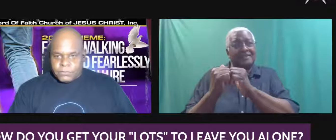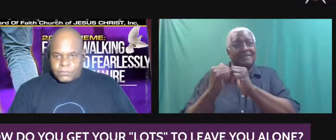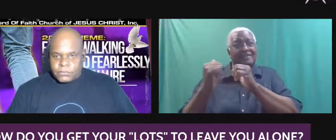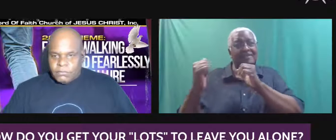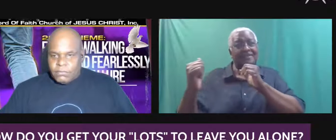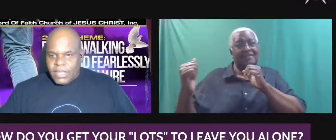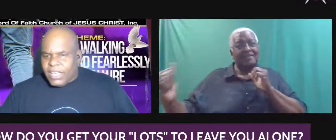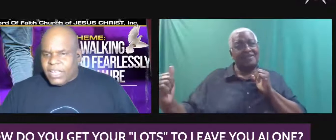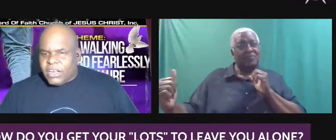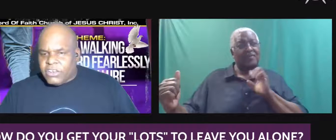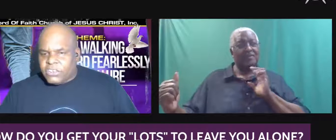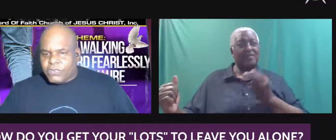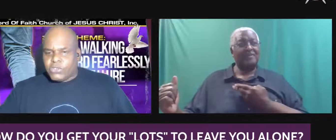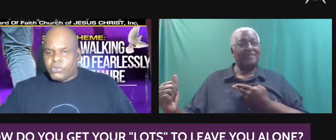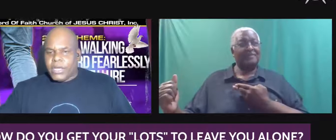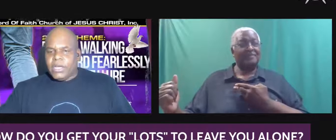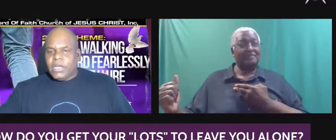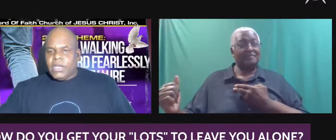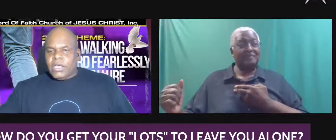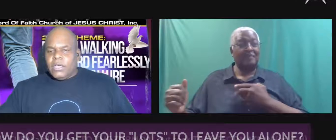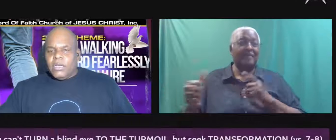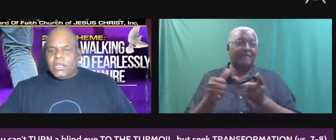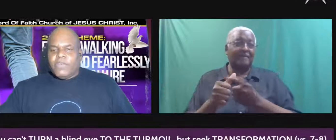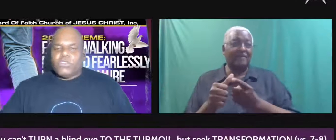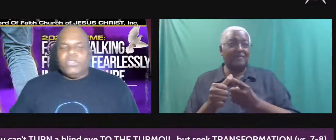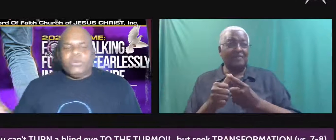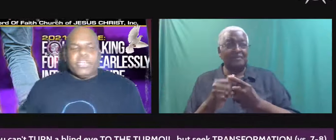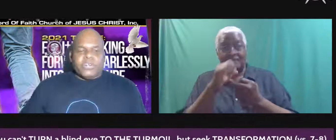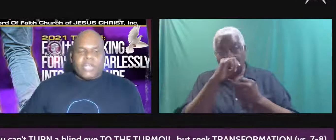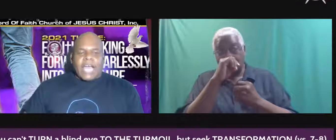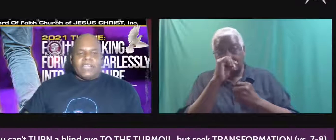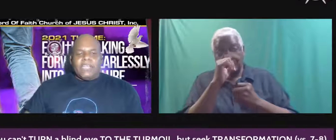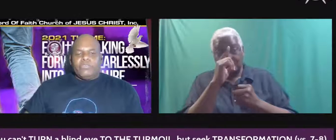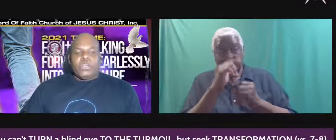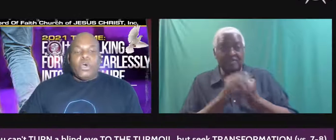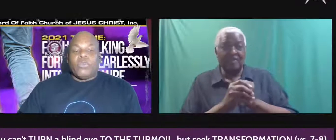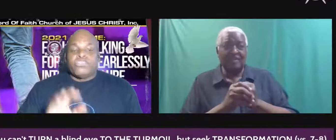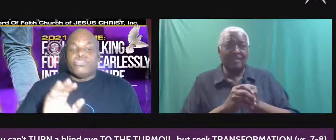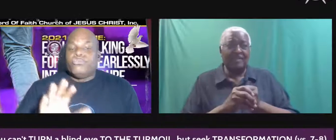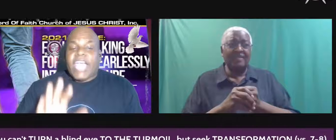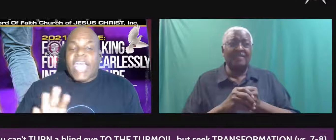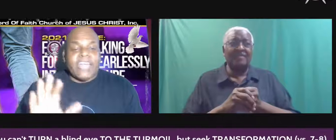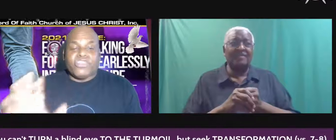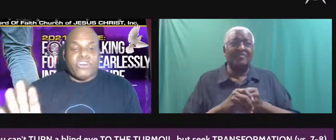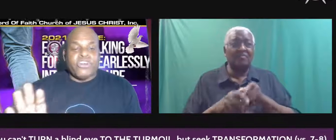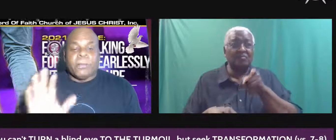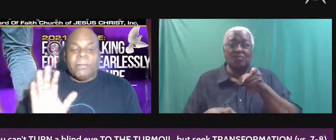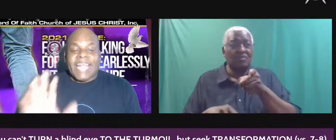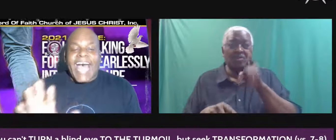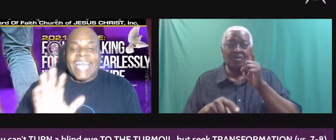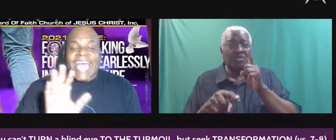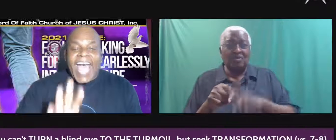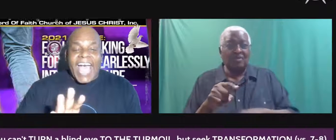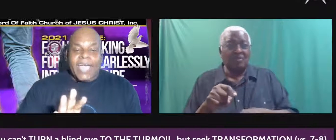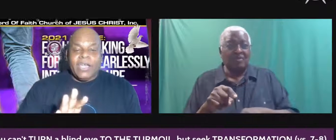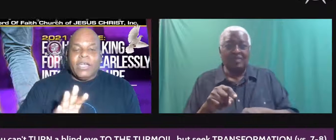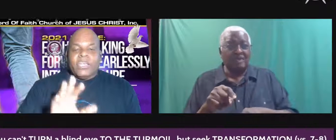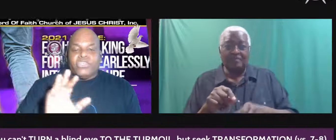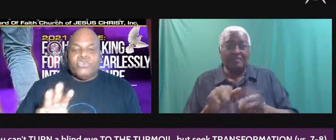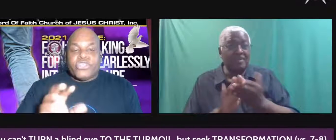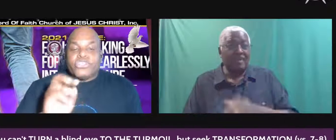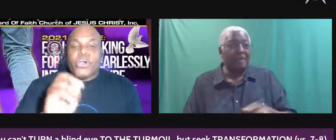alone? Here's the first way. The first way you get your lot to leave you alone is you can't turn a blind